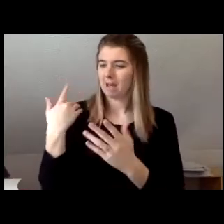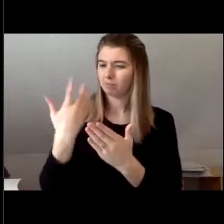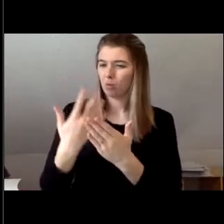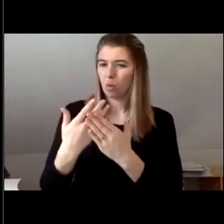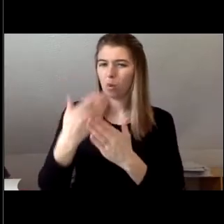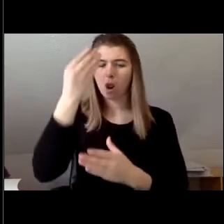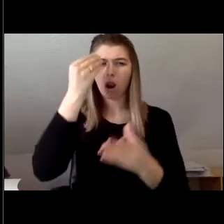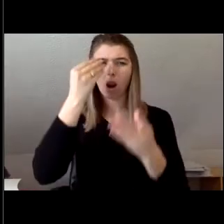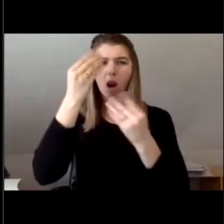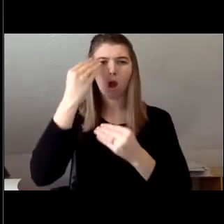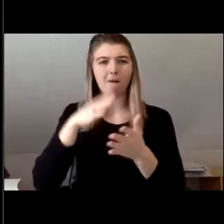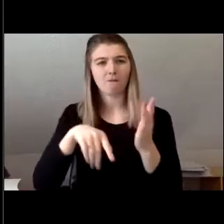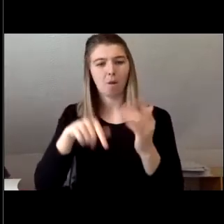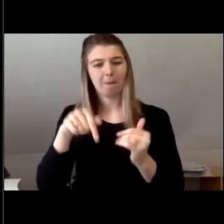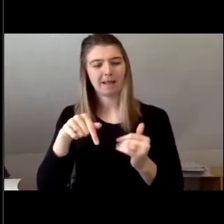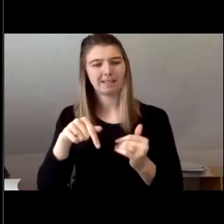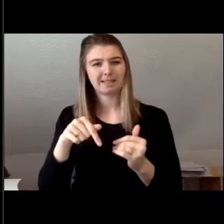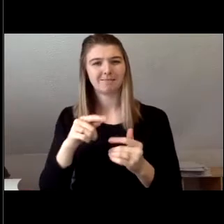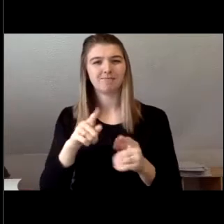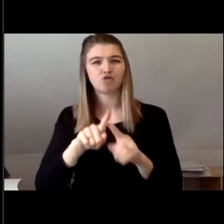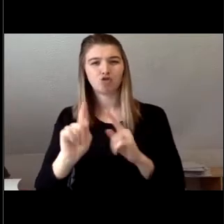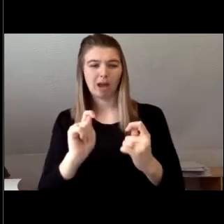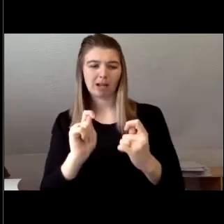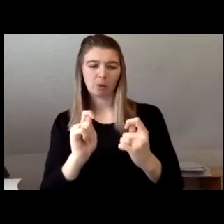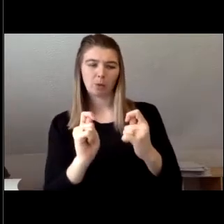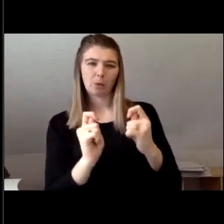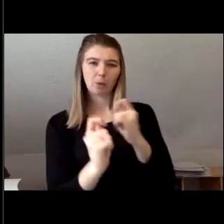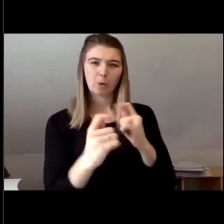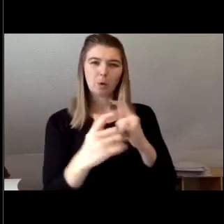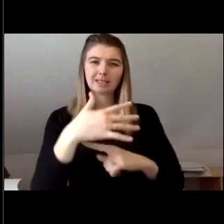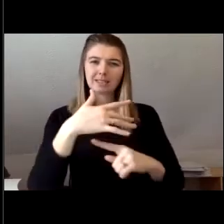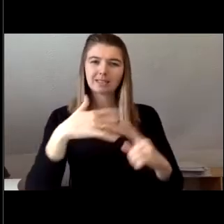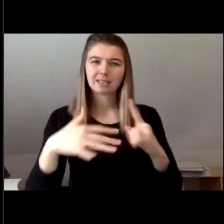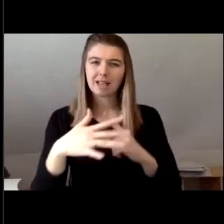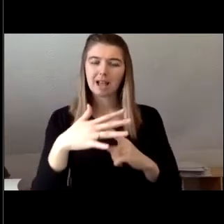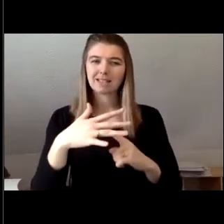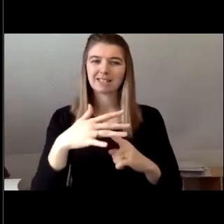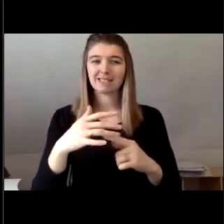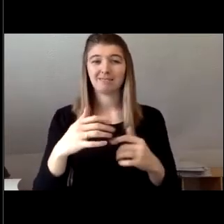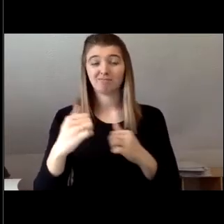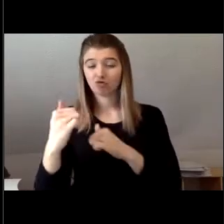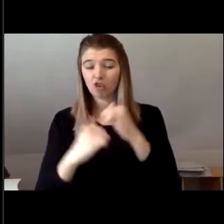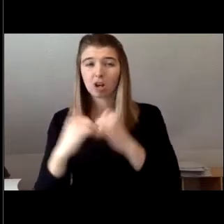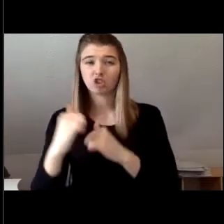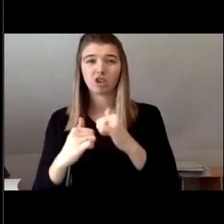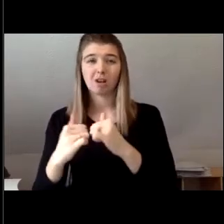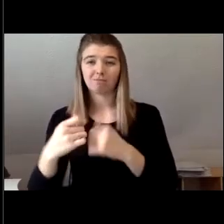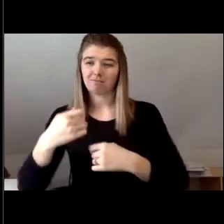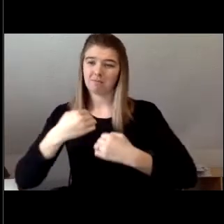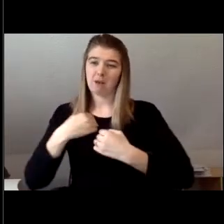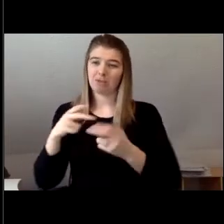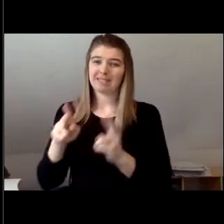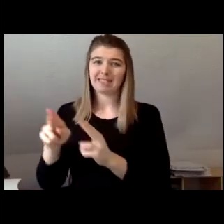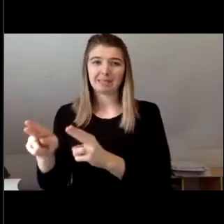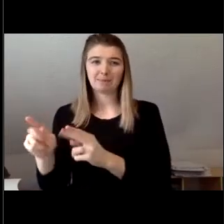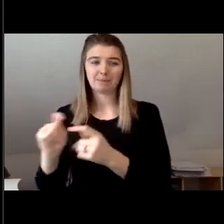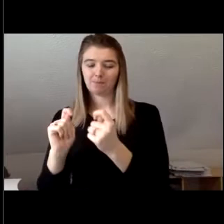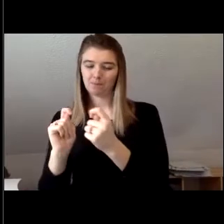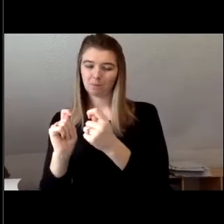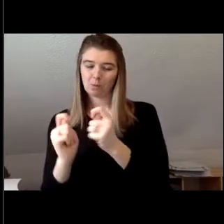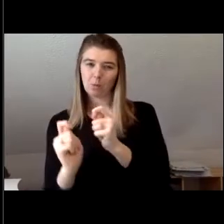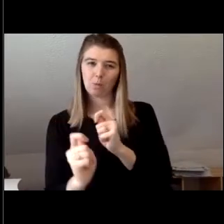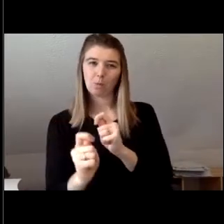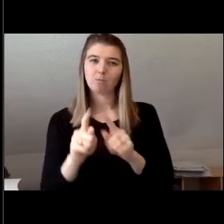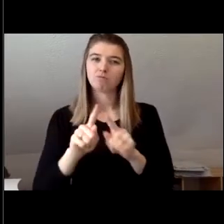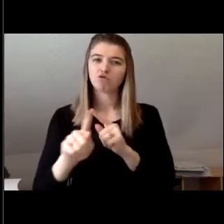how we reshape our societies, our civil societies, our structures, our systems, and how we learn from one another internationally. So it's